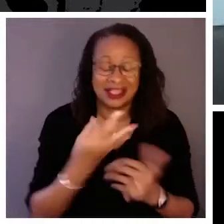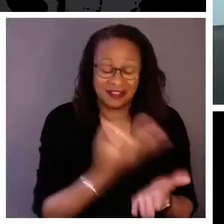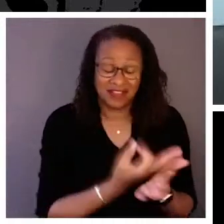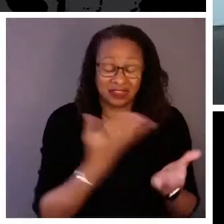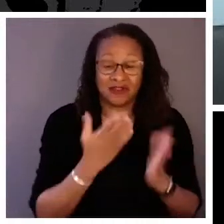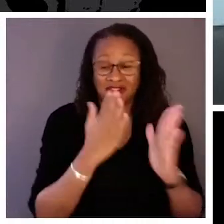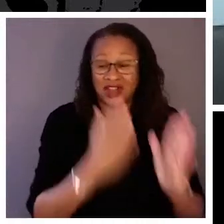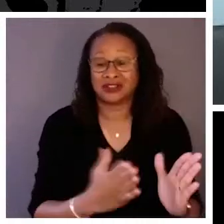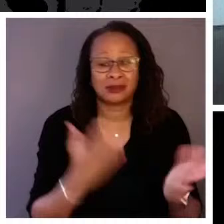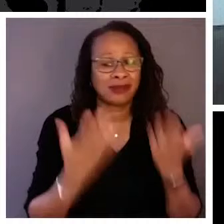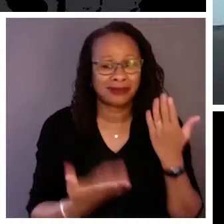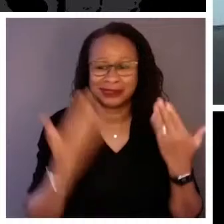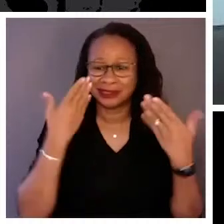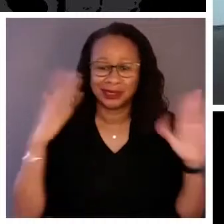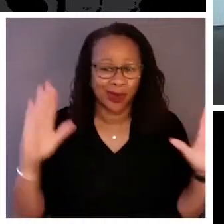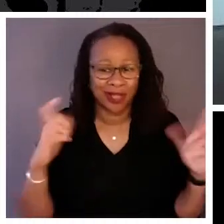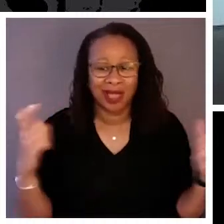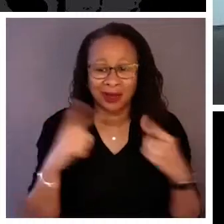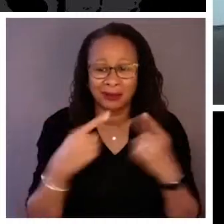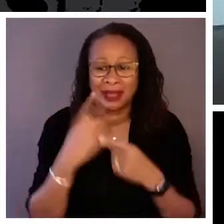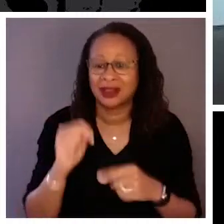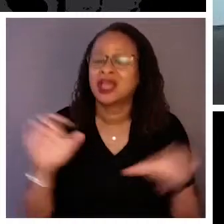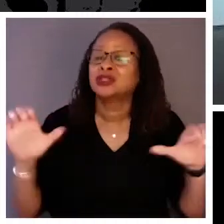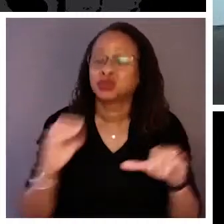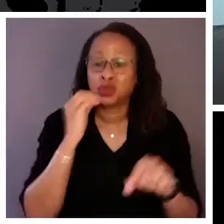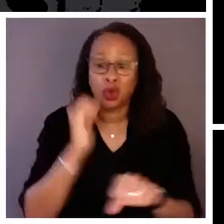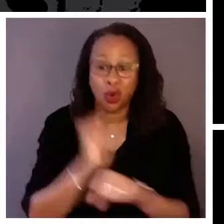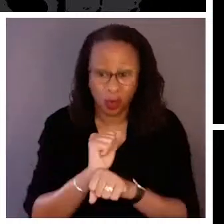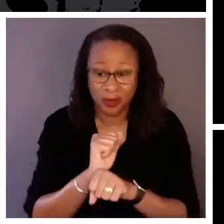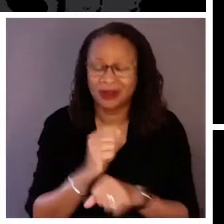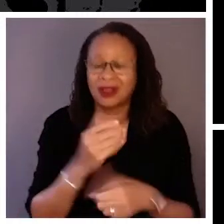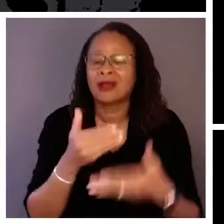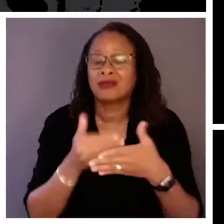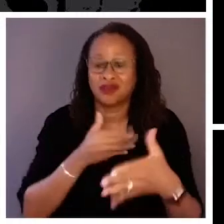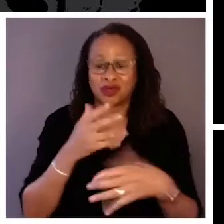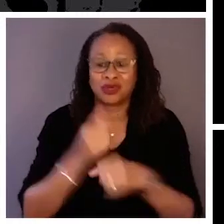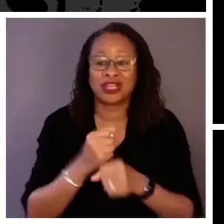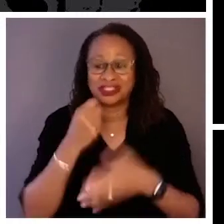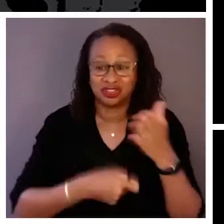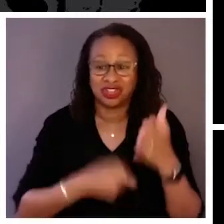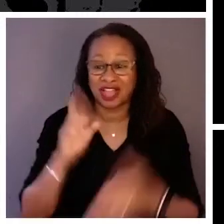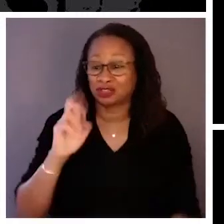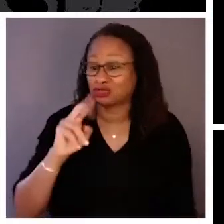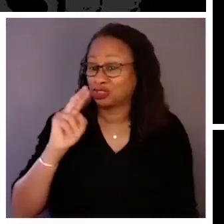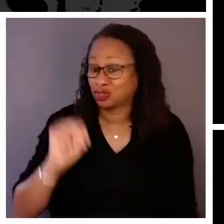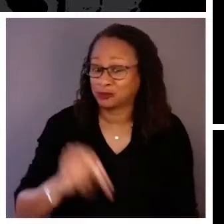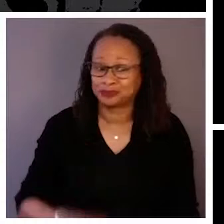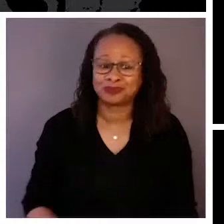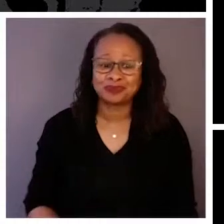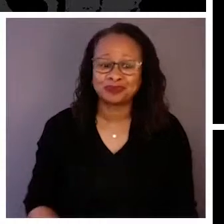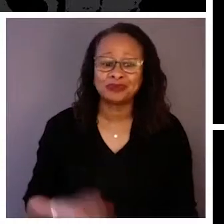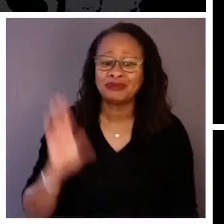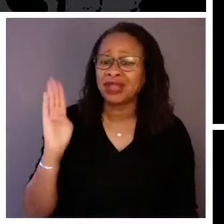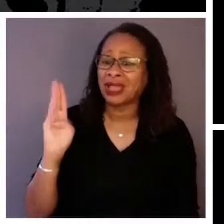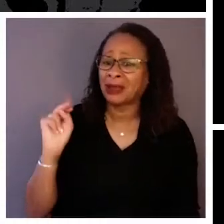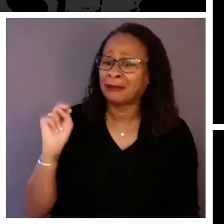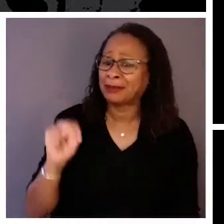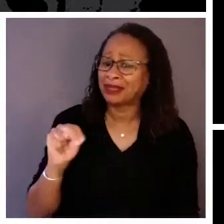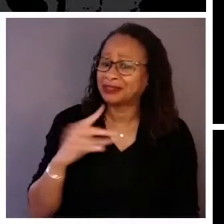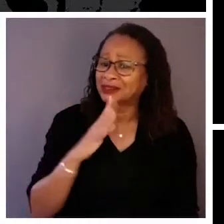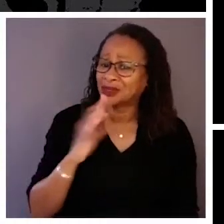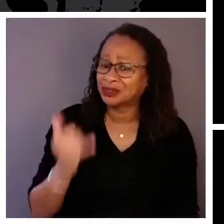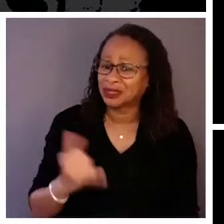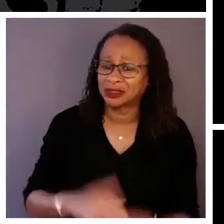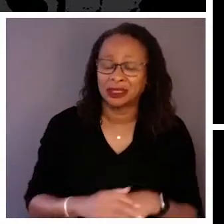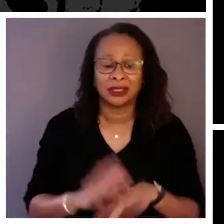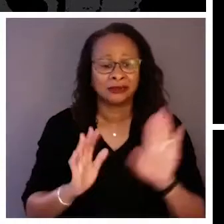this point. So do your homework before you get your taxes done. Fantastic. Yes, Sandra, I'm curious. Our members